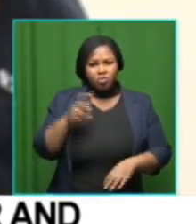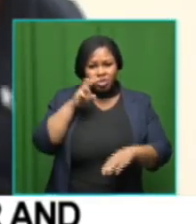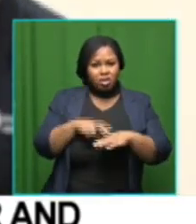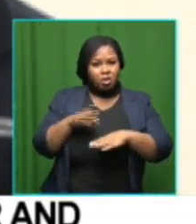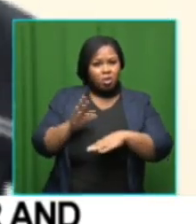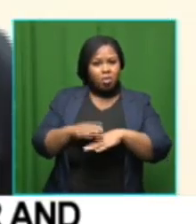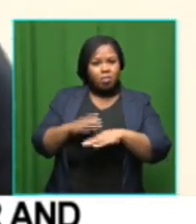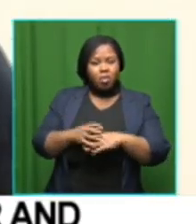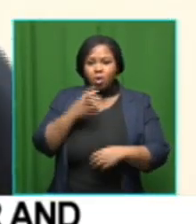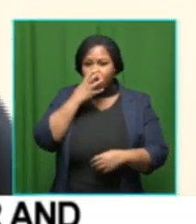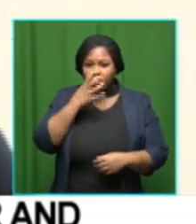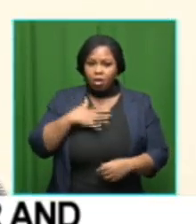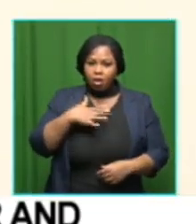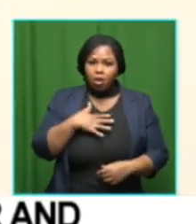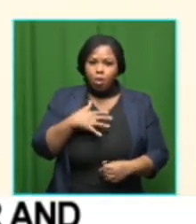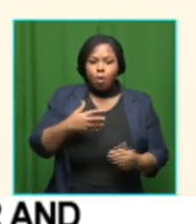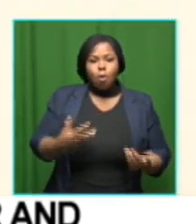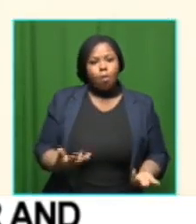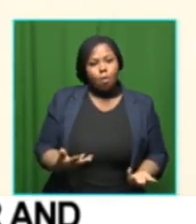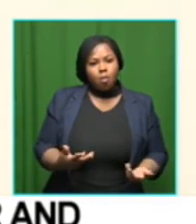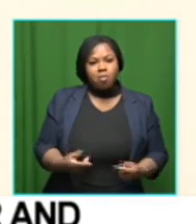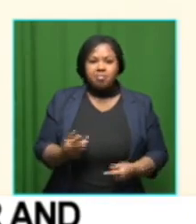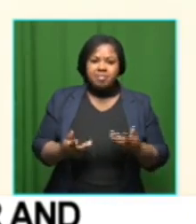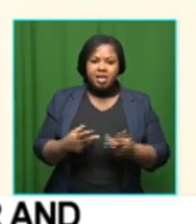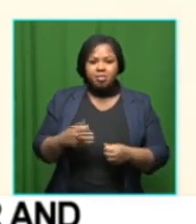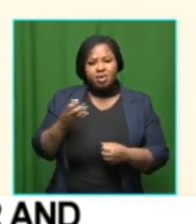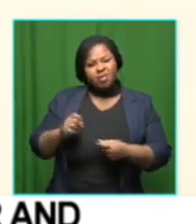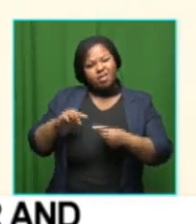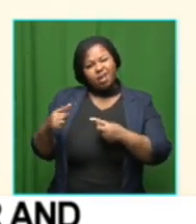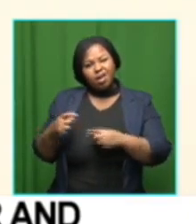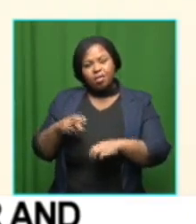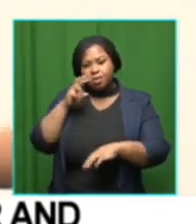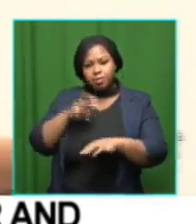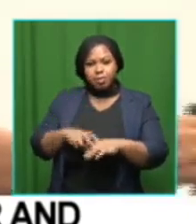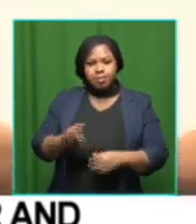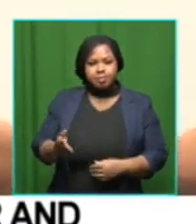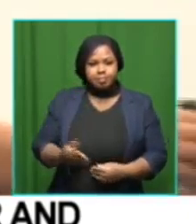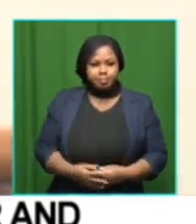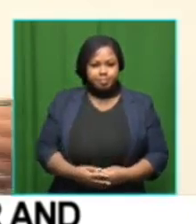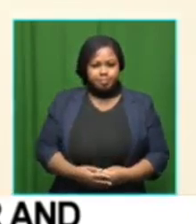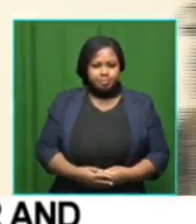need? Are you projecting any requirements in that regard? Thank you.